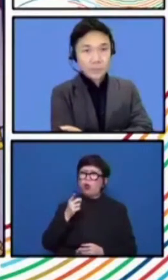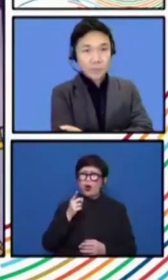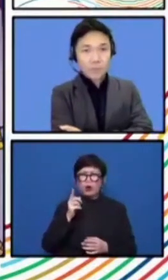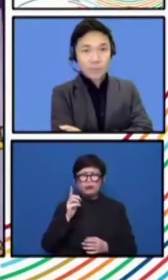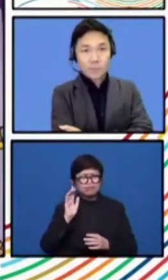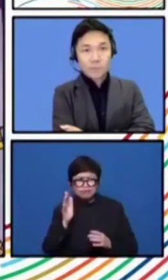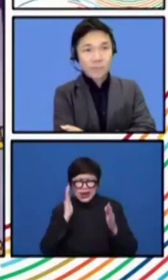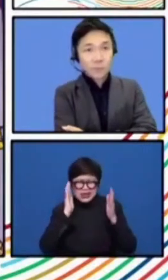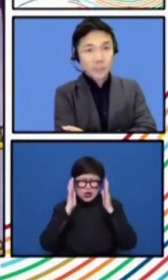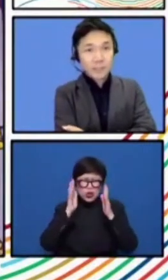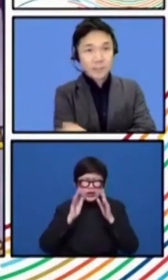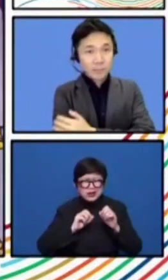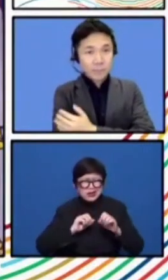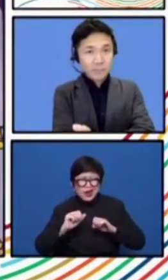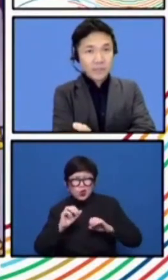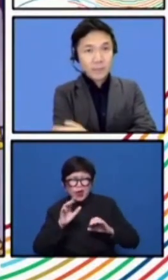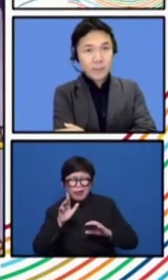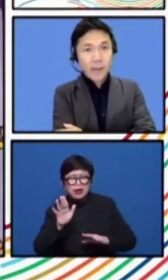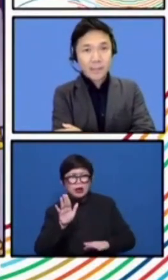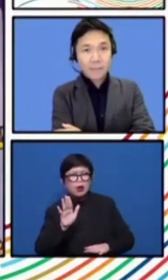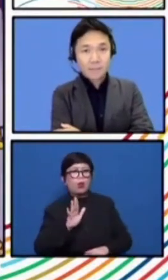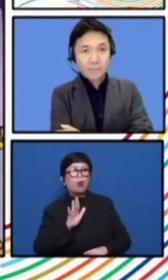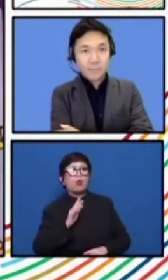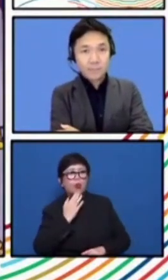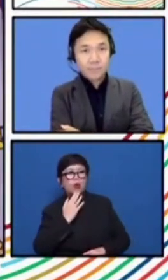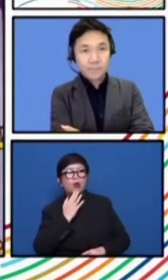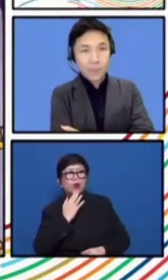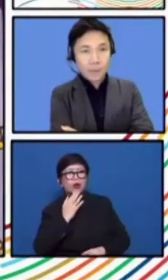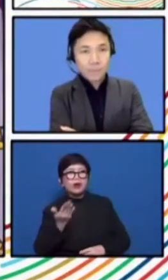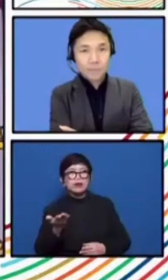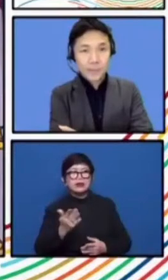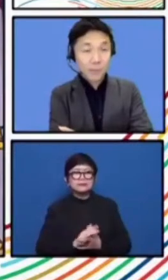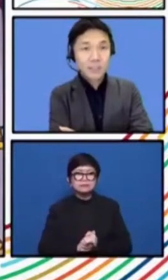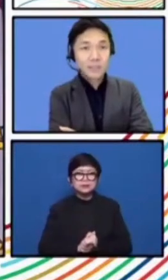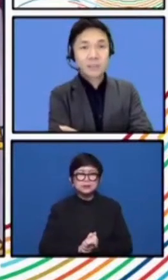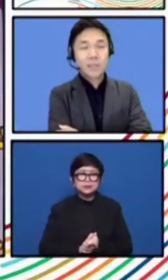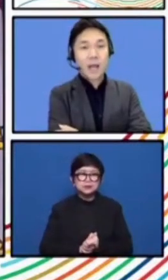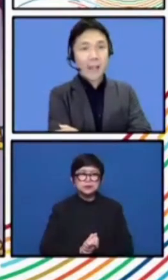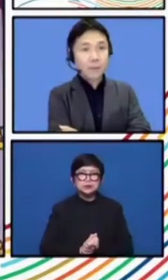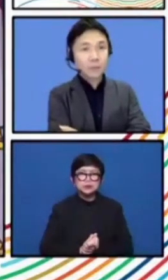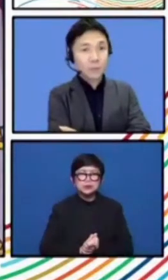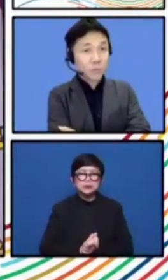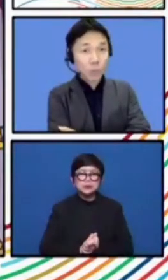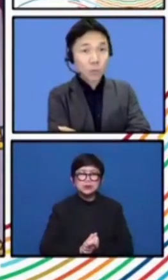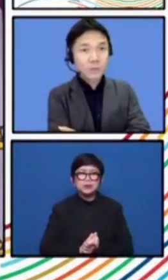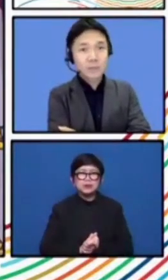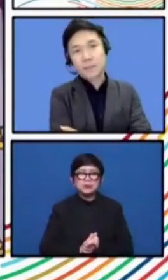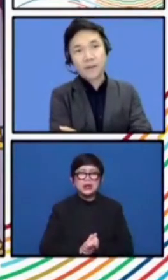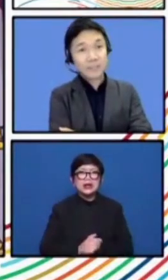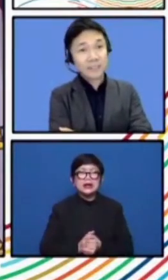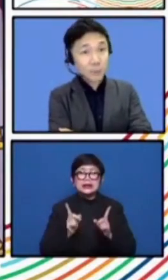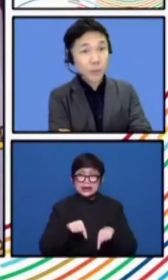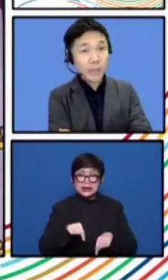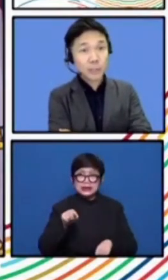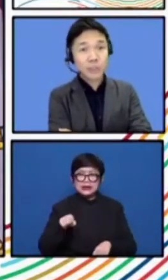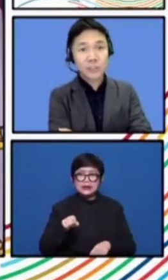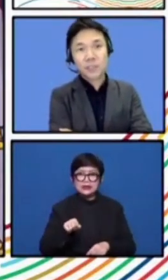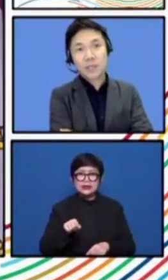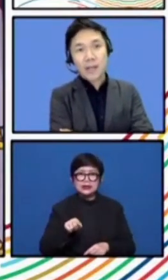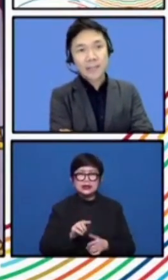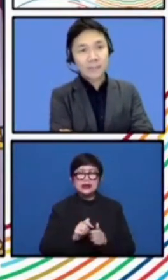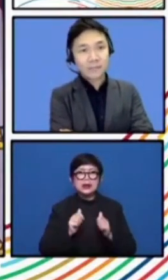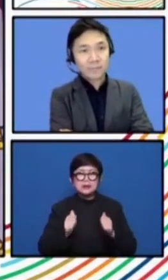so visually it impacted pwds are able to use wand in various situations